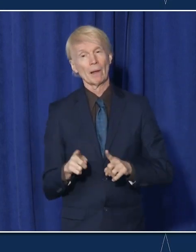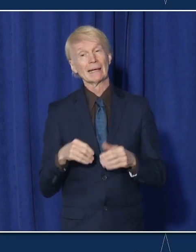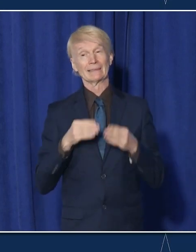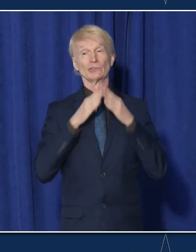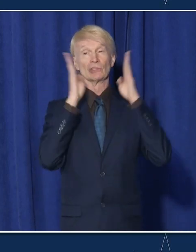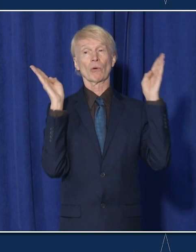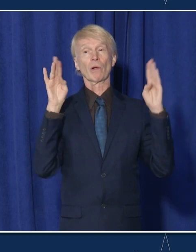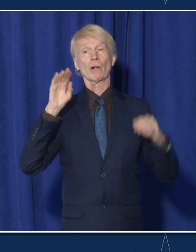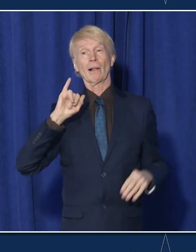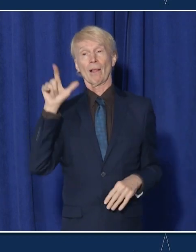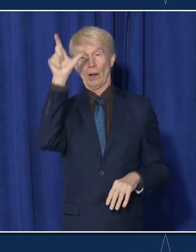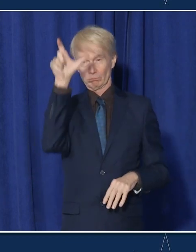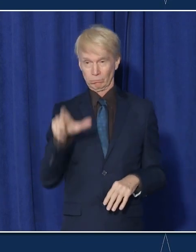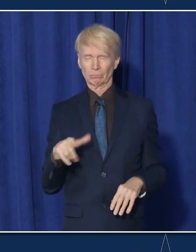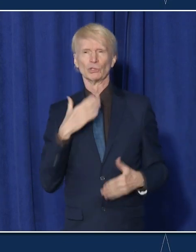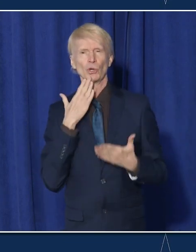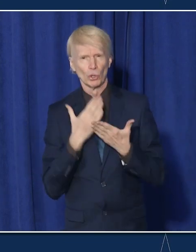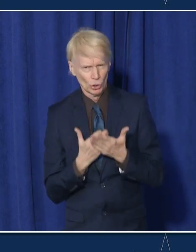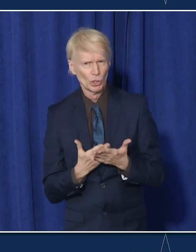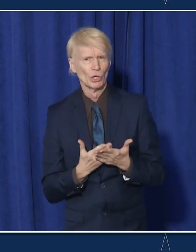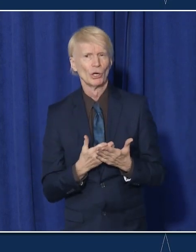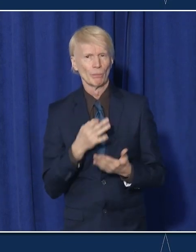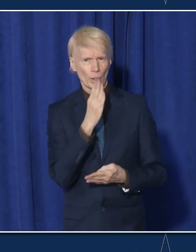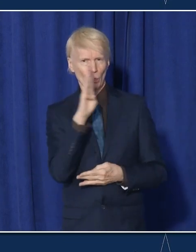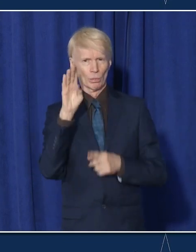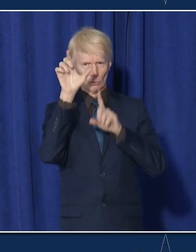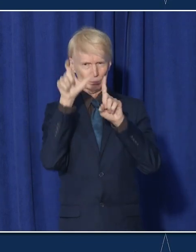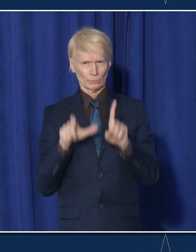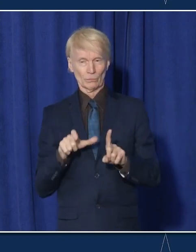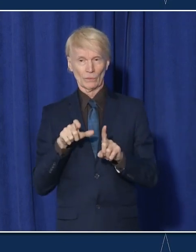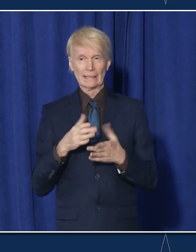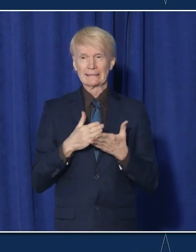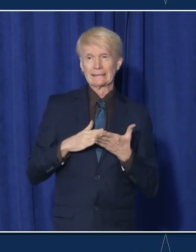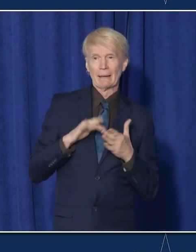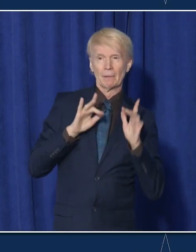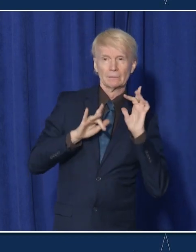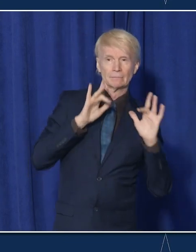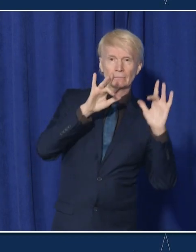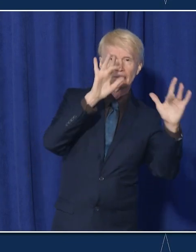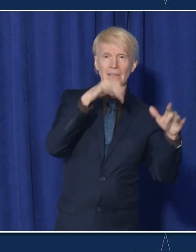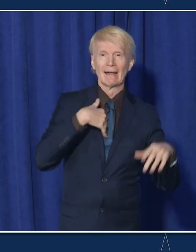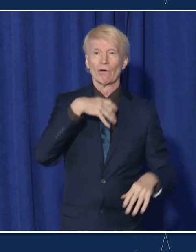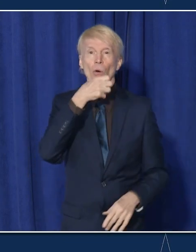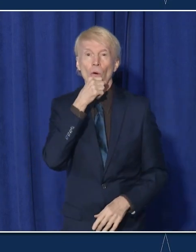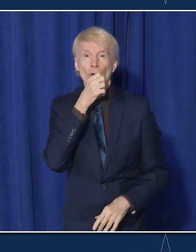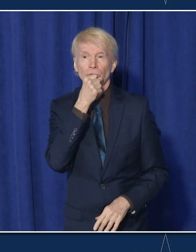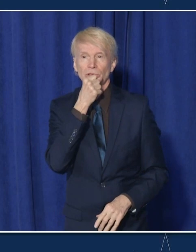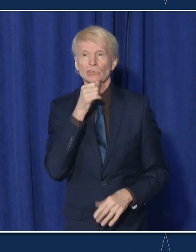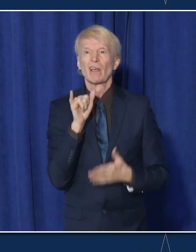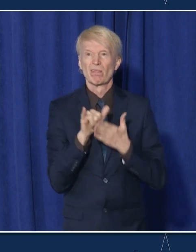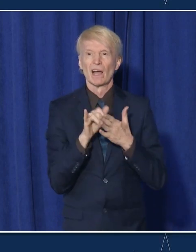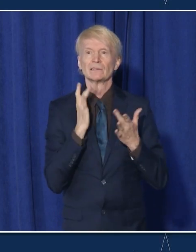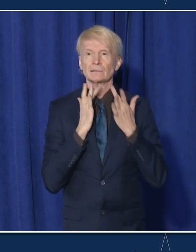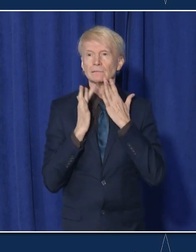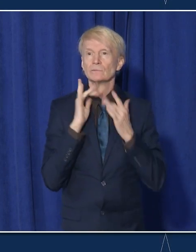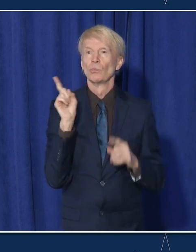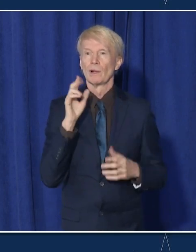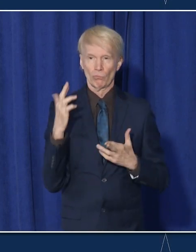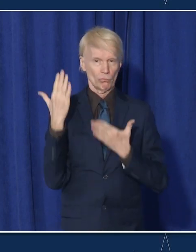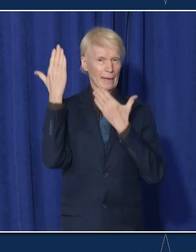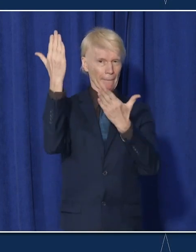shape. You can see there are a few areas, just very limited, that are in orange, that are having real outbreaks. And those are the spaces where we